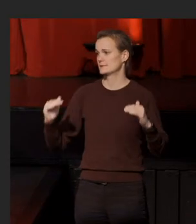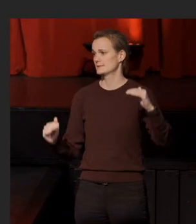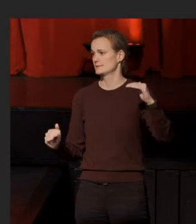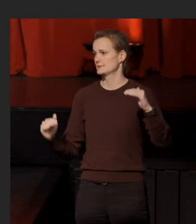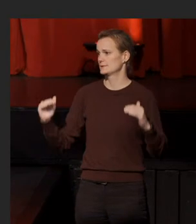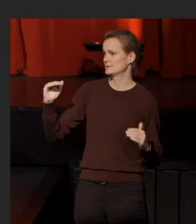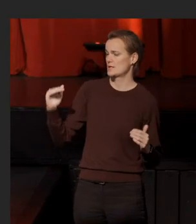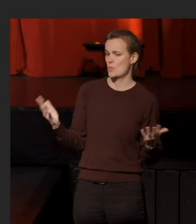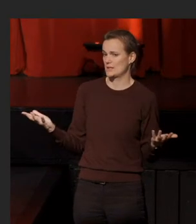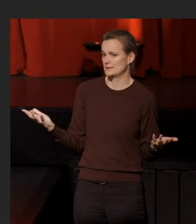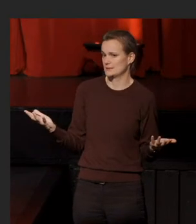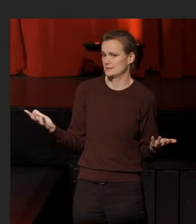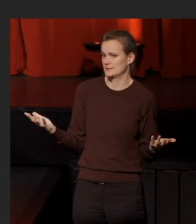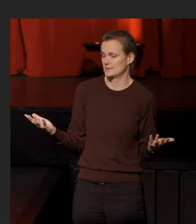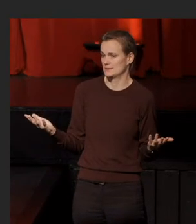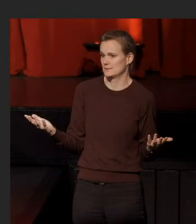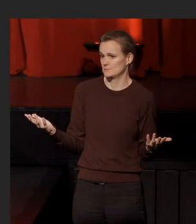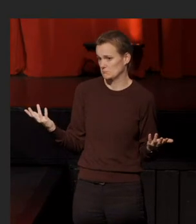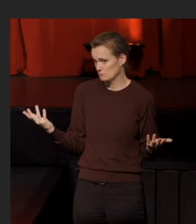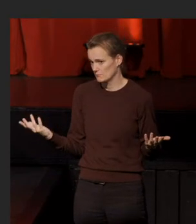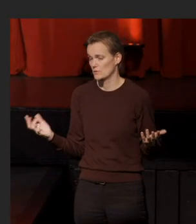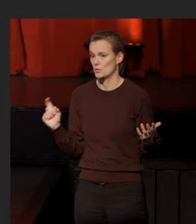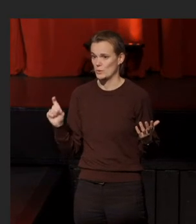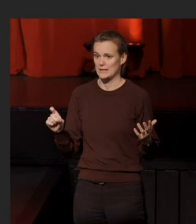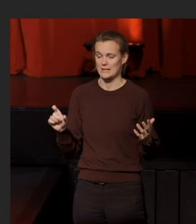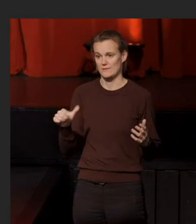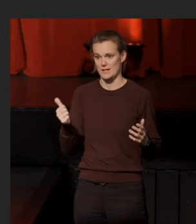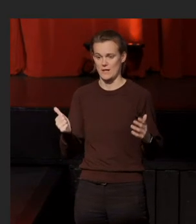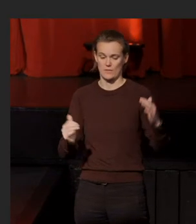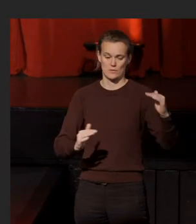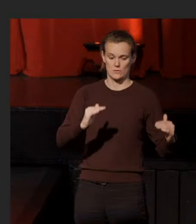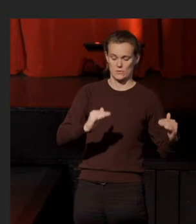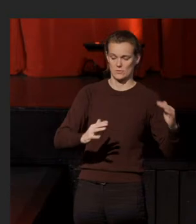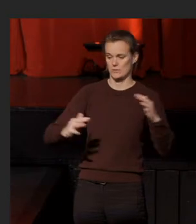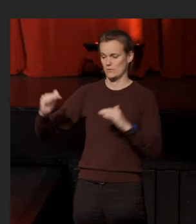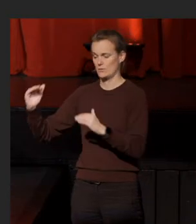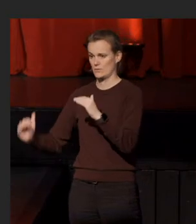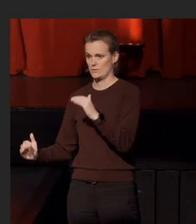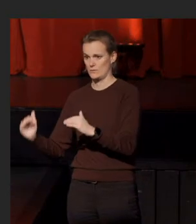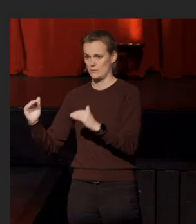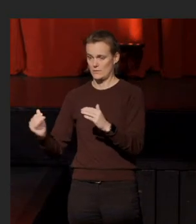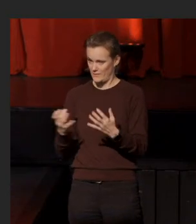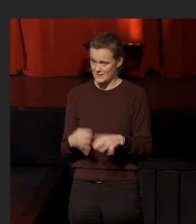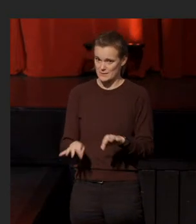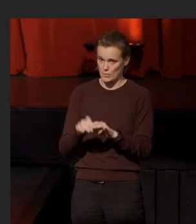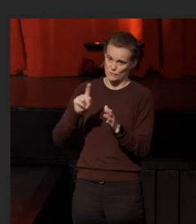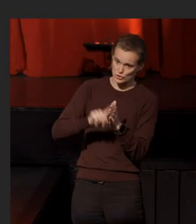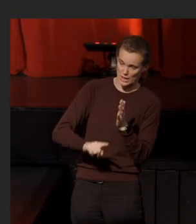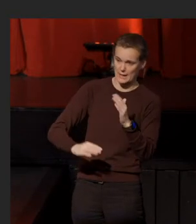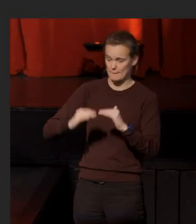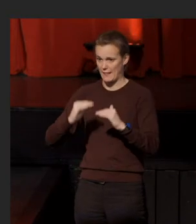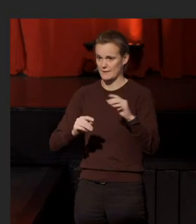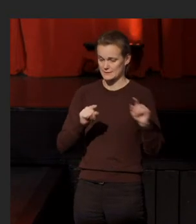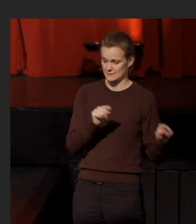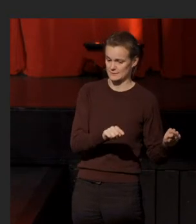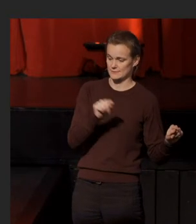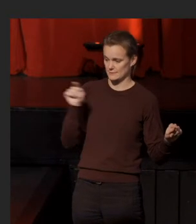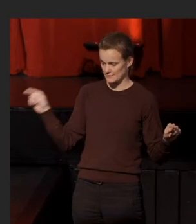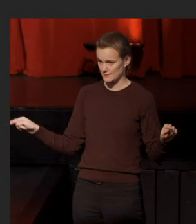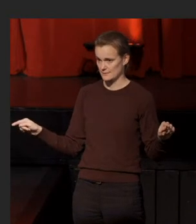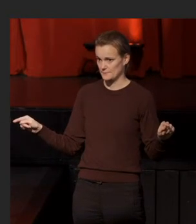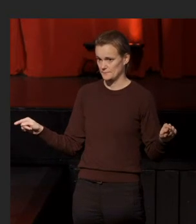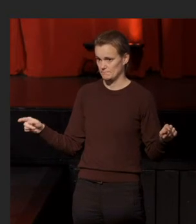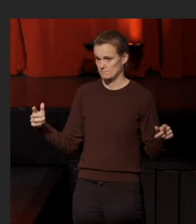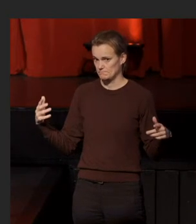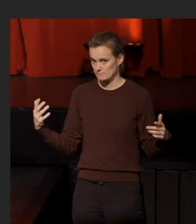judiciary, and we need the prerogatives of the other branches defined so that we can have the checks and balances actually work. So in the presence of